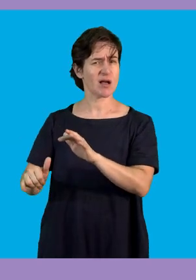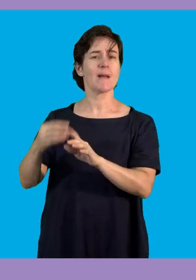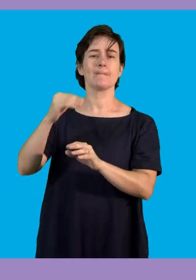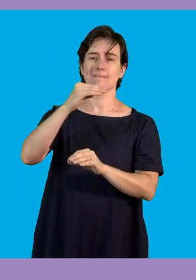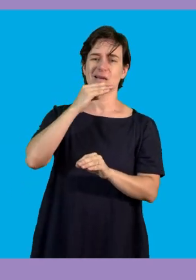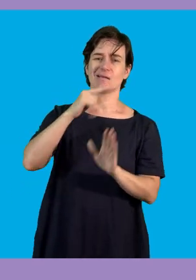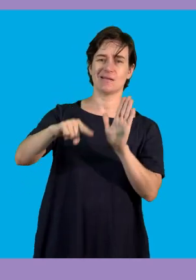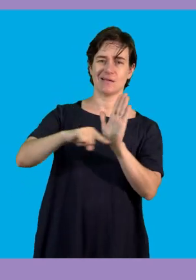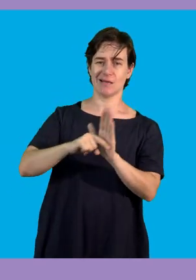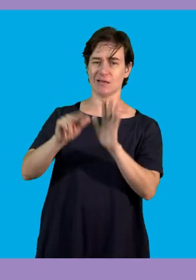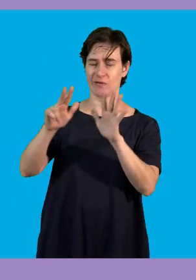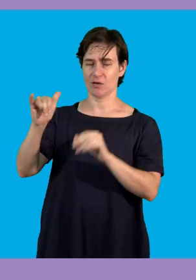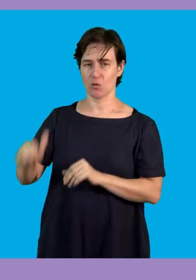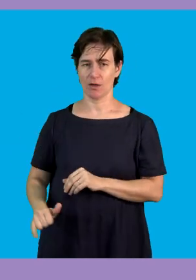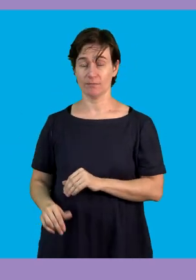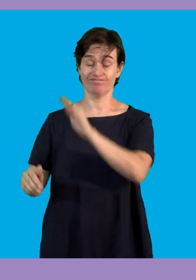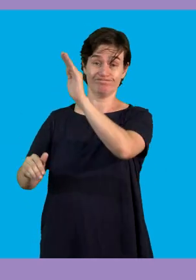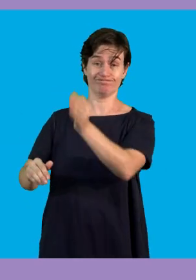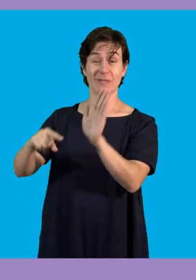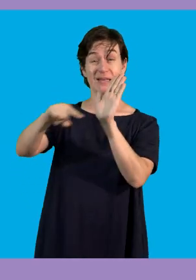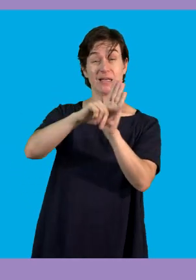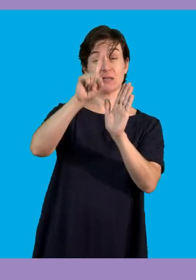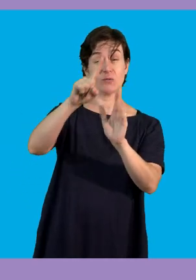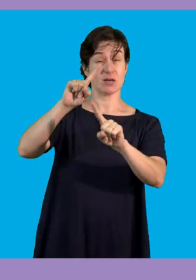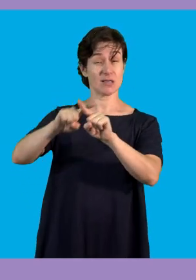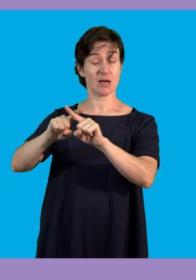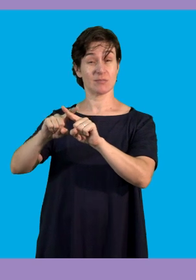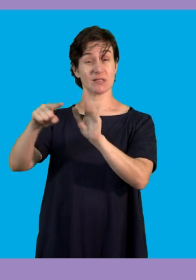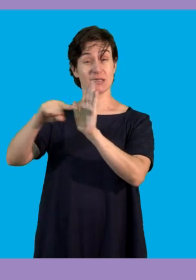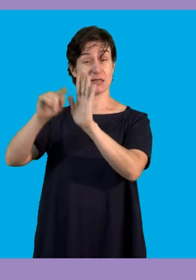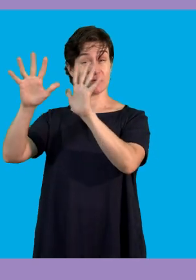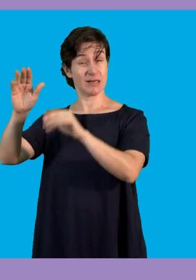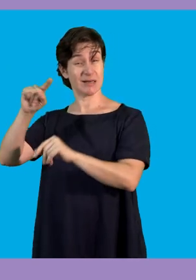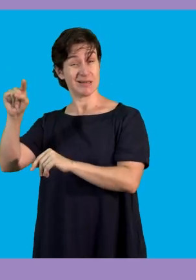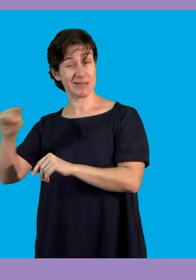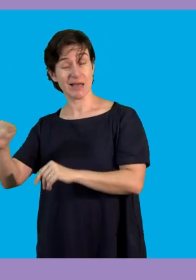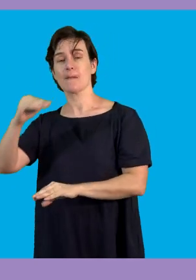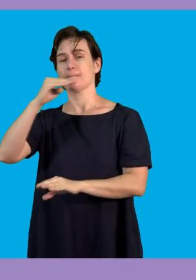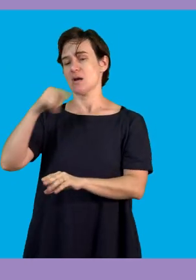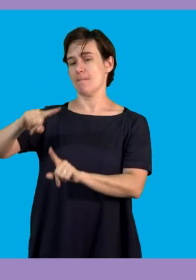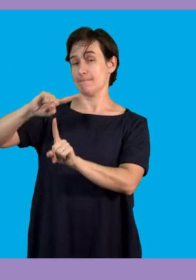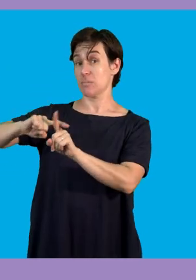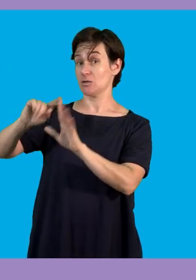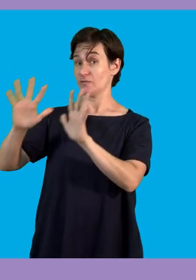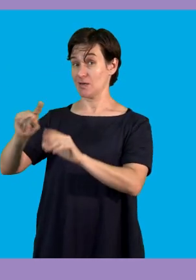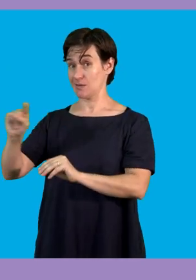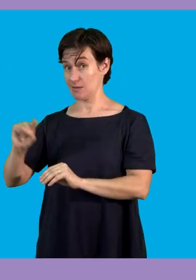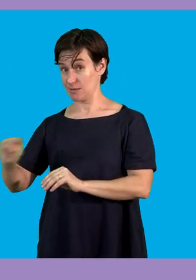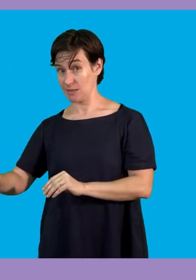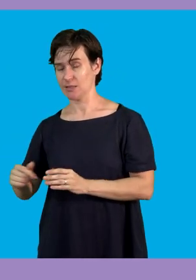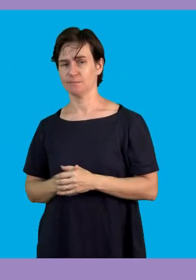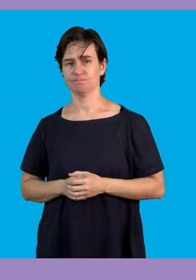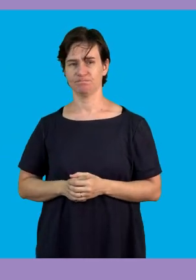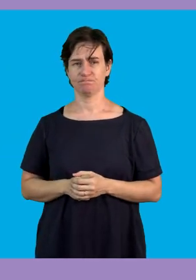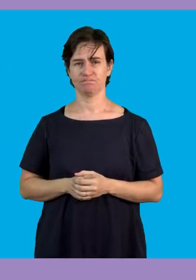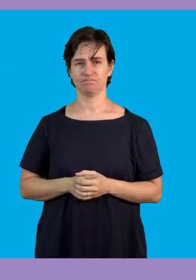negative 8y. Negative 1 multiplied by negative 10z would be positive 10z. Then we look